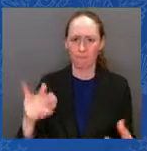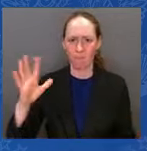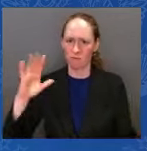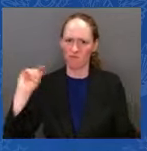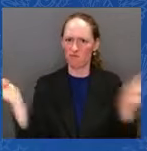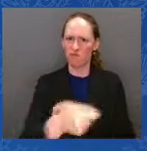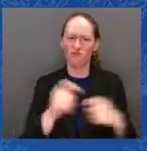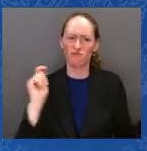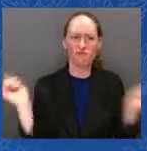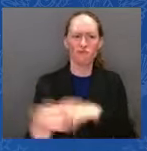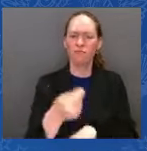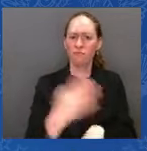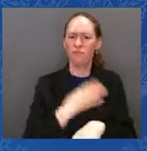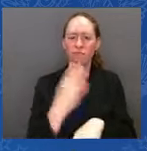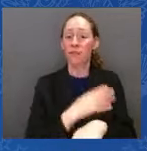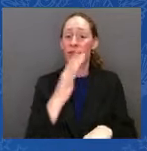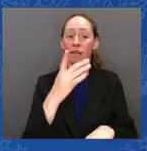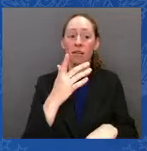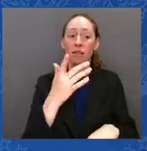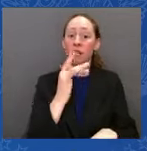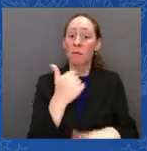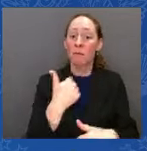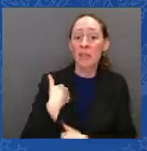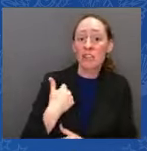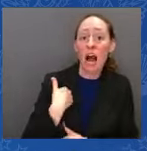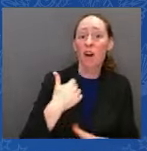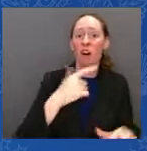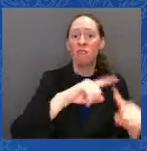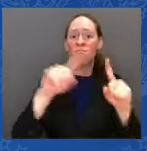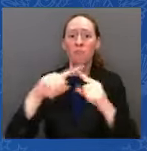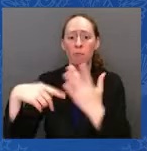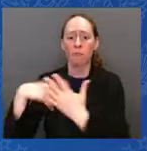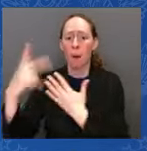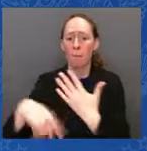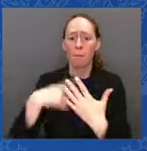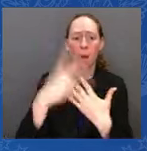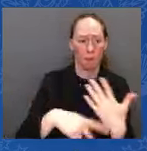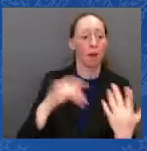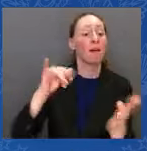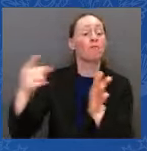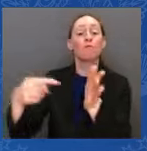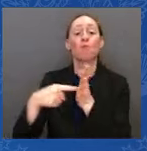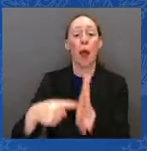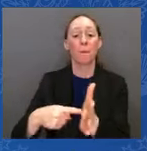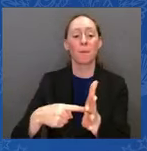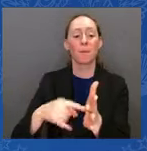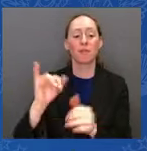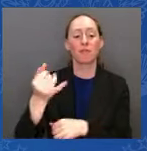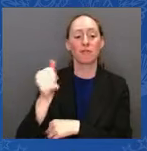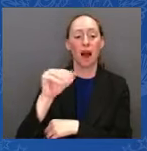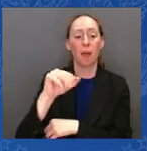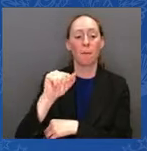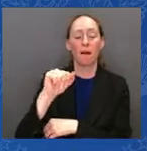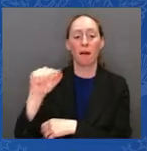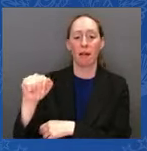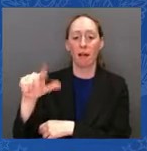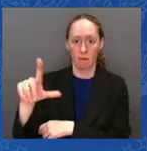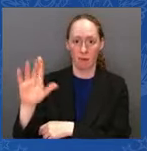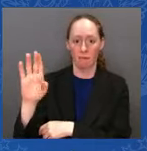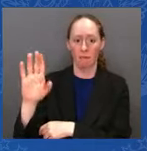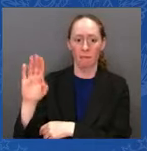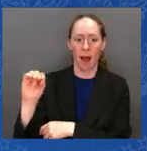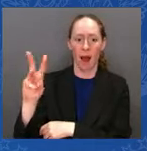to see Representative Jamal Bowman, lifelong educator, champion of the next generation. And Republican Congressman Mike Lawler's here